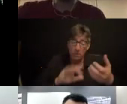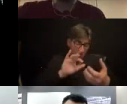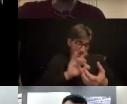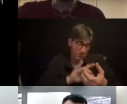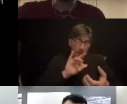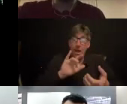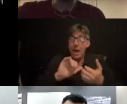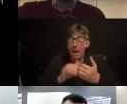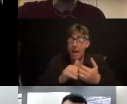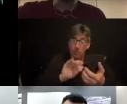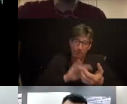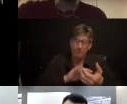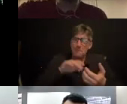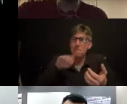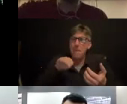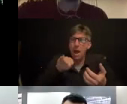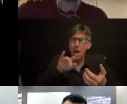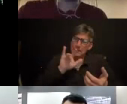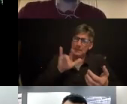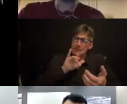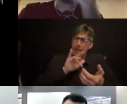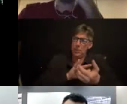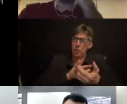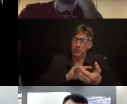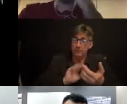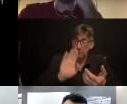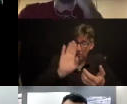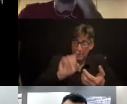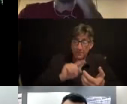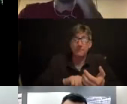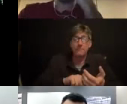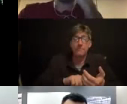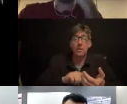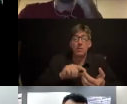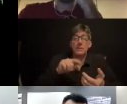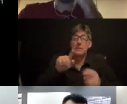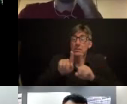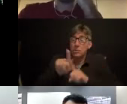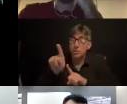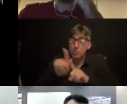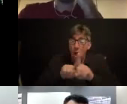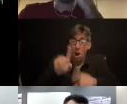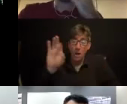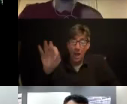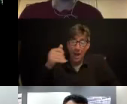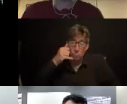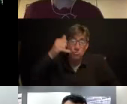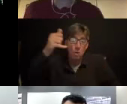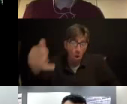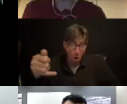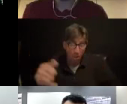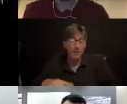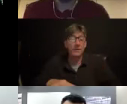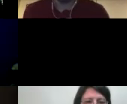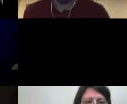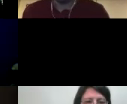tap the hand raise button in the bottom center of your screen. On the phone, please dial *9. Once you raise your hand,